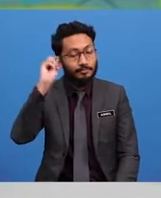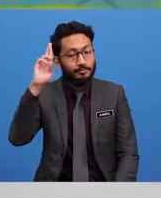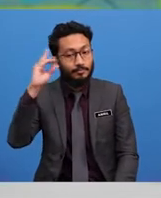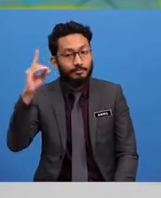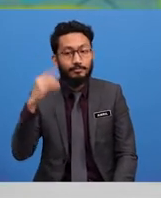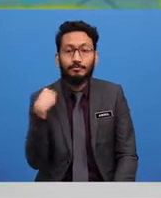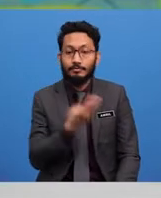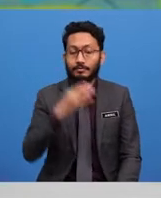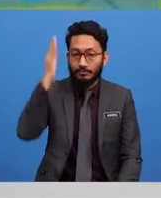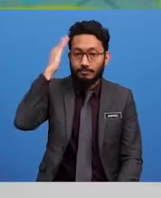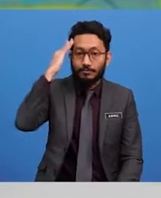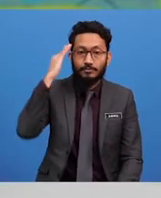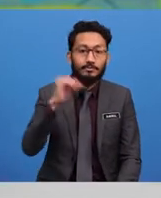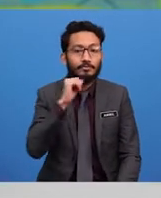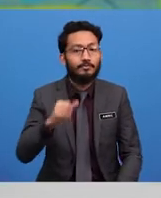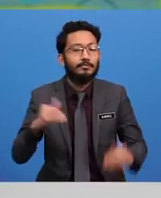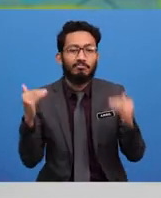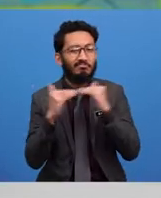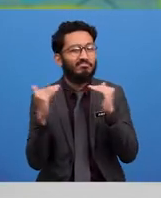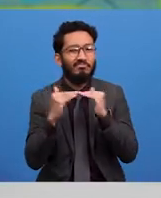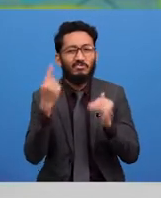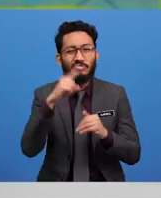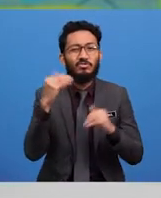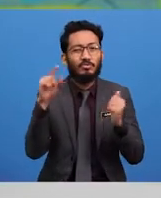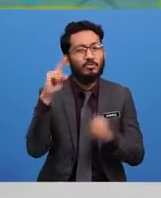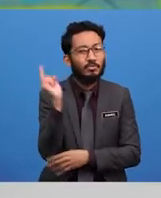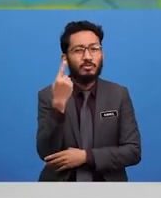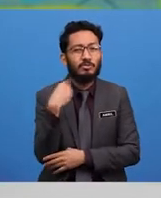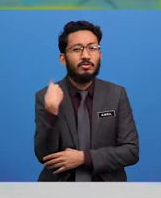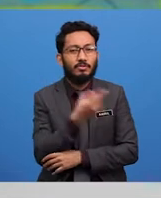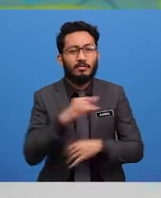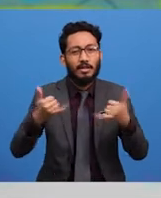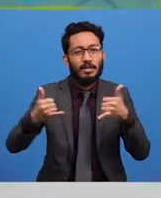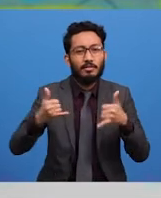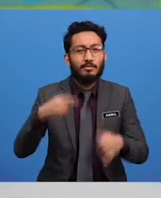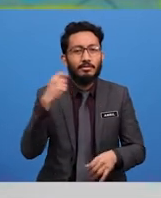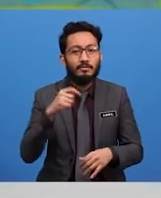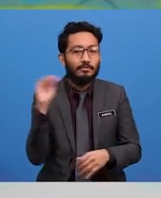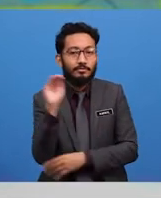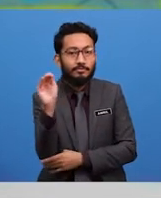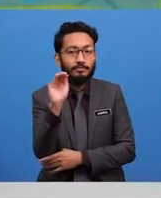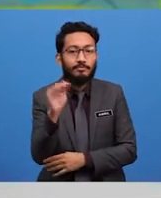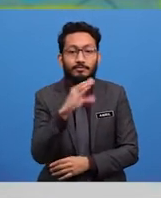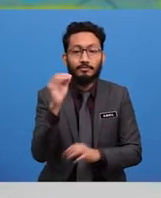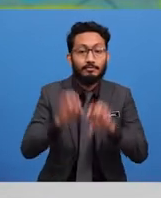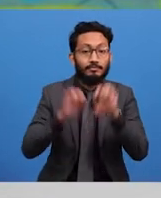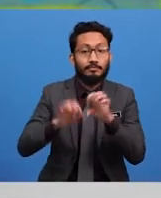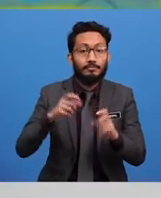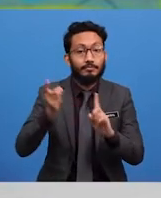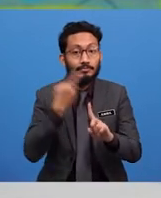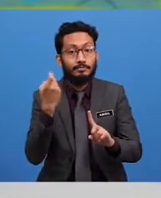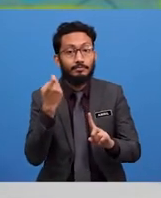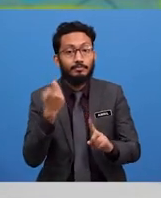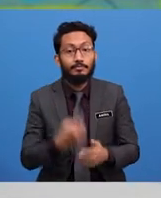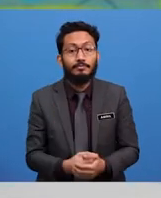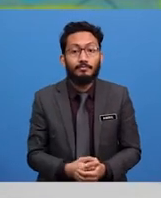D. We know it was unfair for you to just see us play snakes and ladders from the screen,